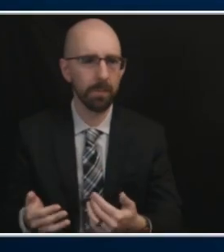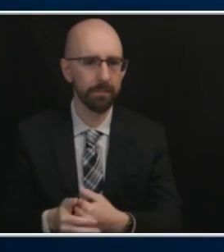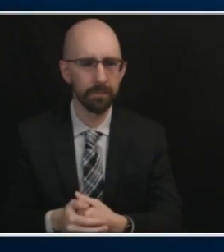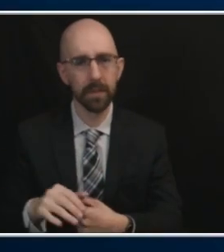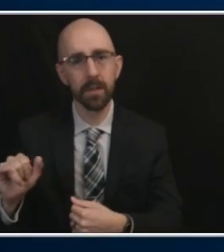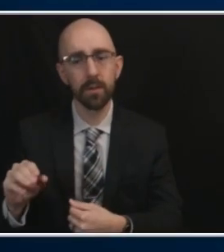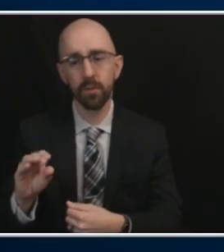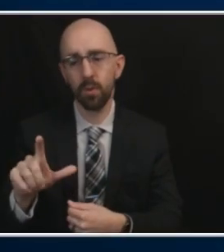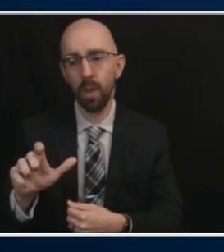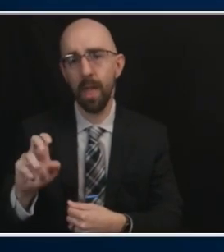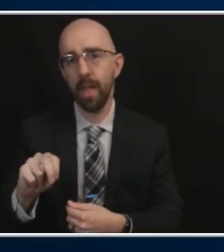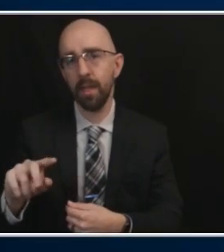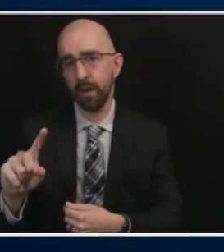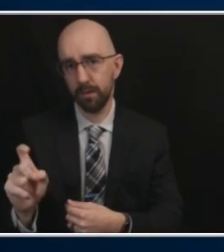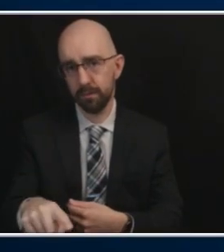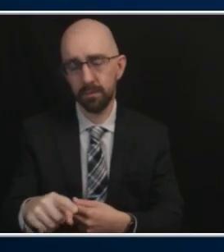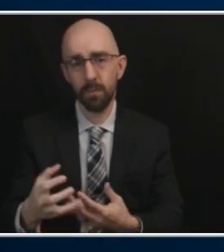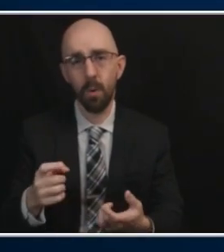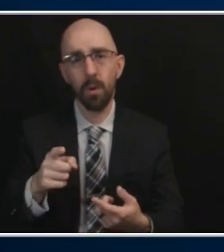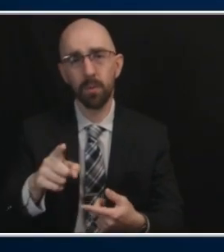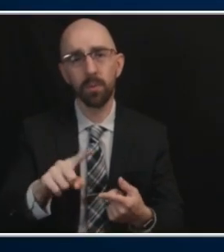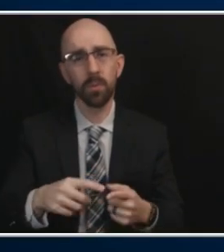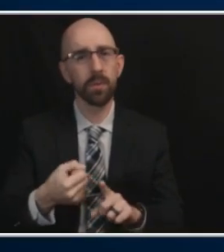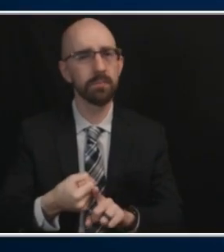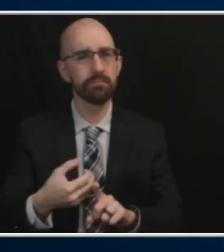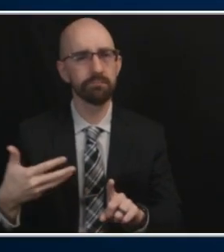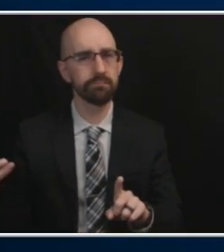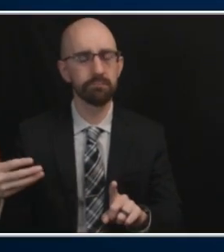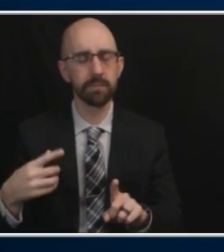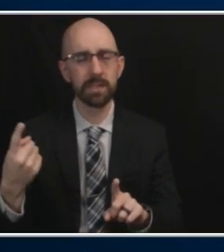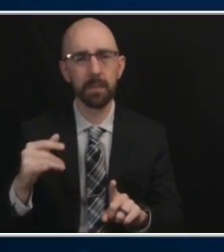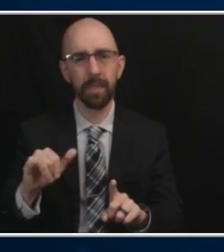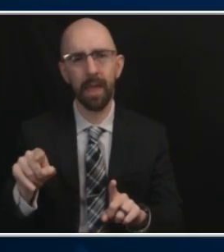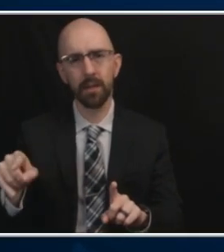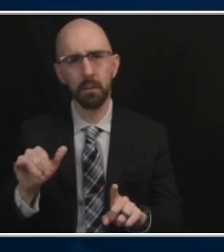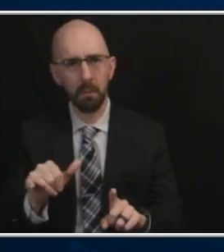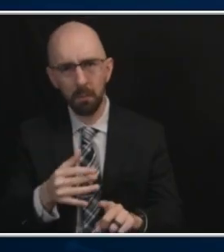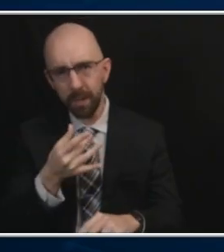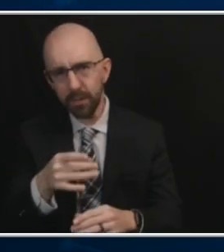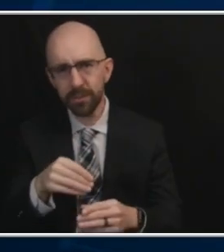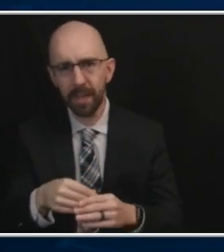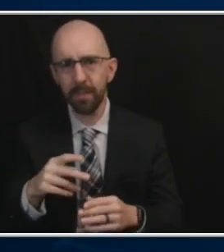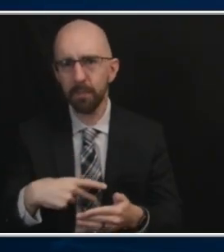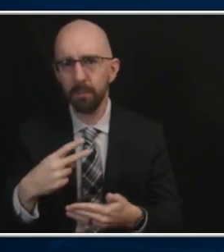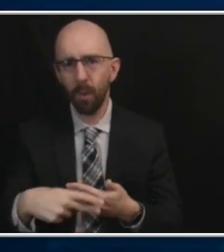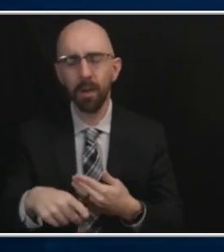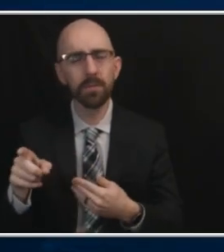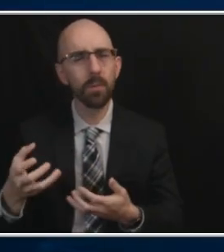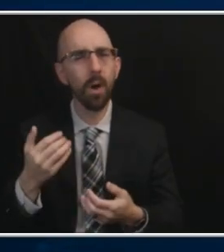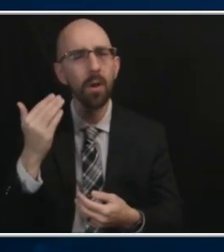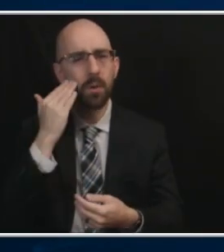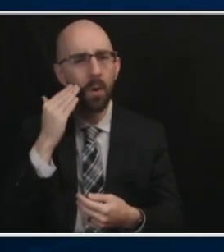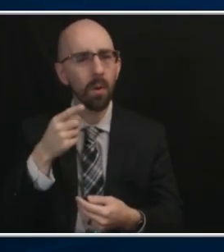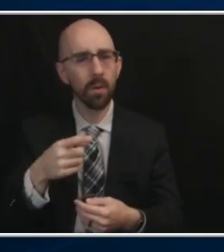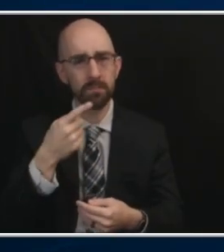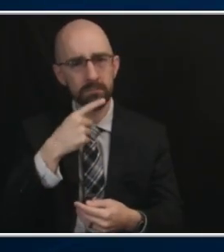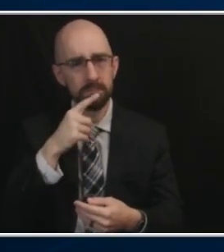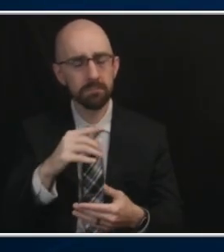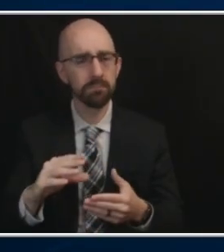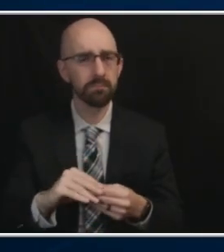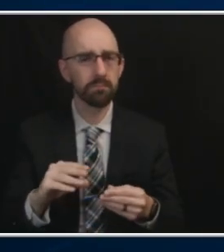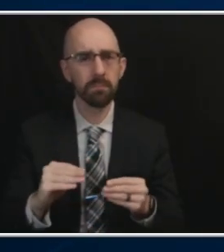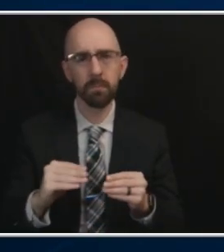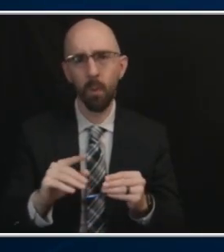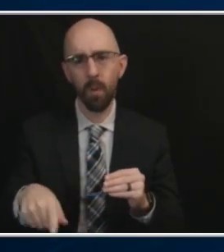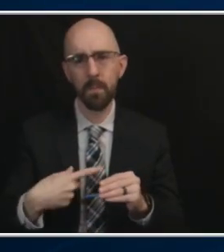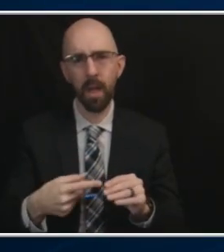McGranahan would love you to expand on something that piqued her interest earlier in the program. She wants to know, would you please speak more to the comment you made